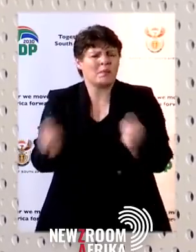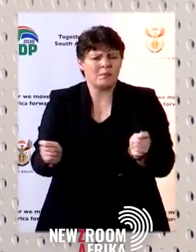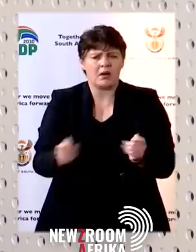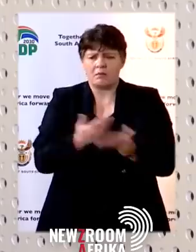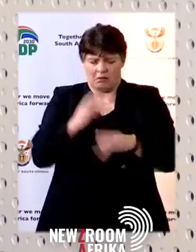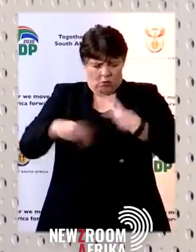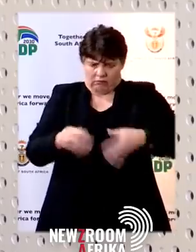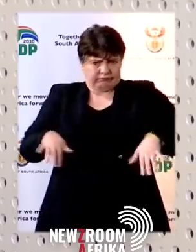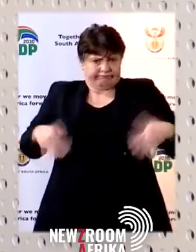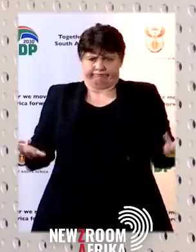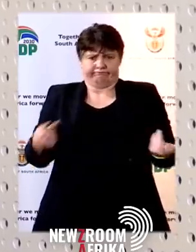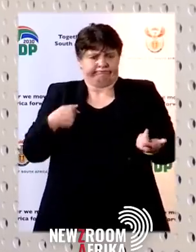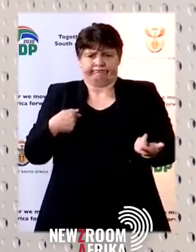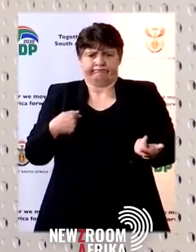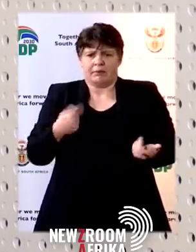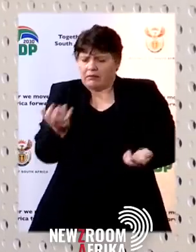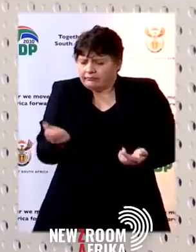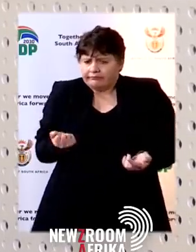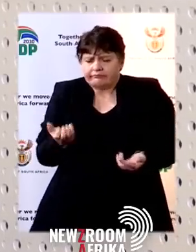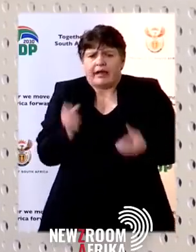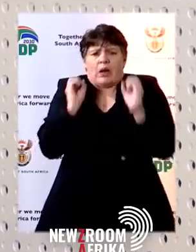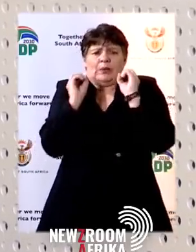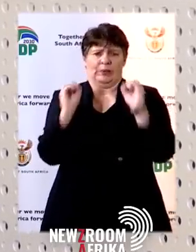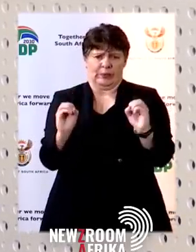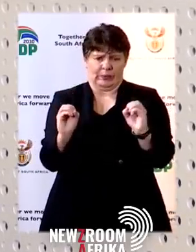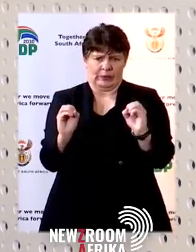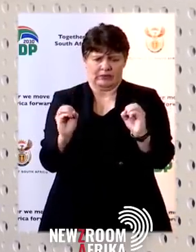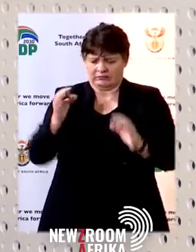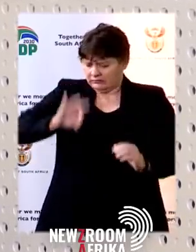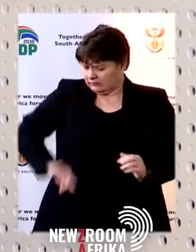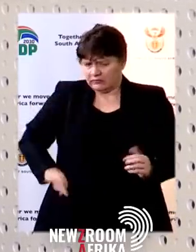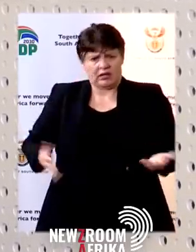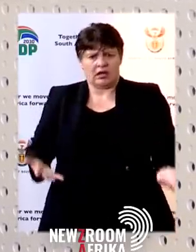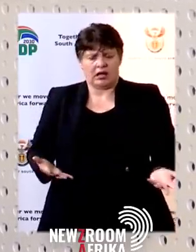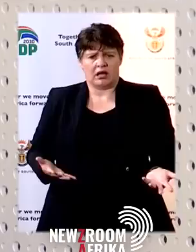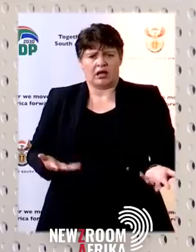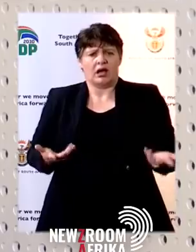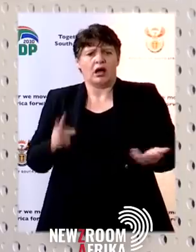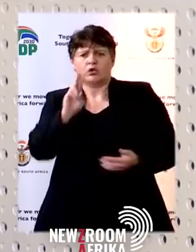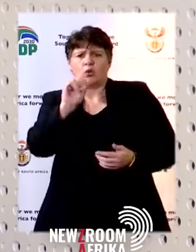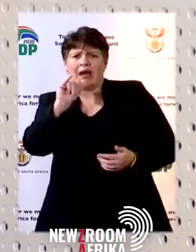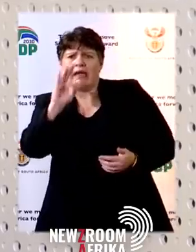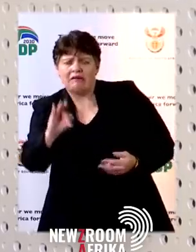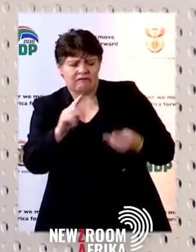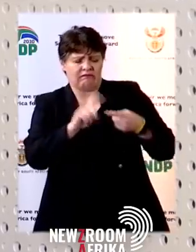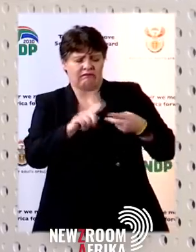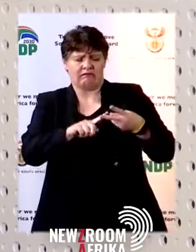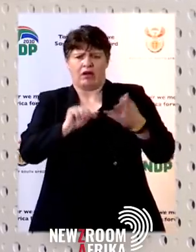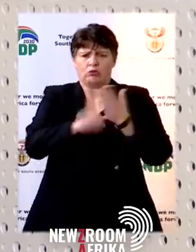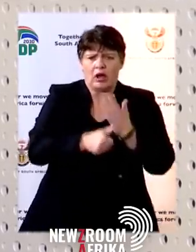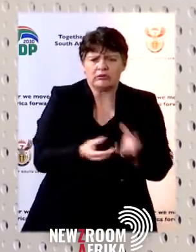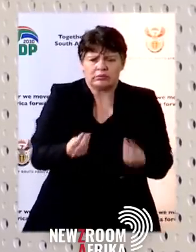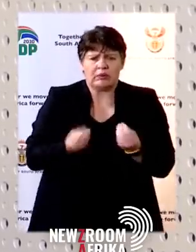currently unemployed and do not receive any form of income or social grant or any UIF payment.